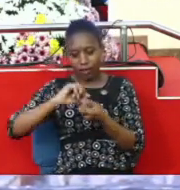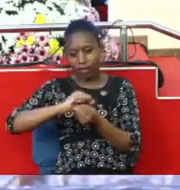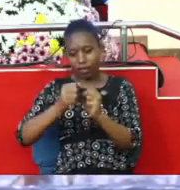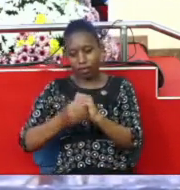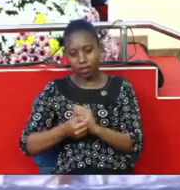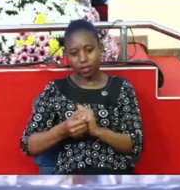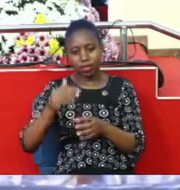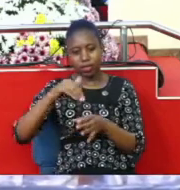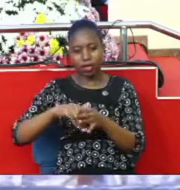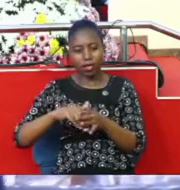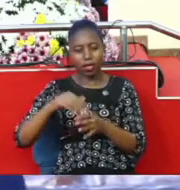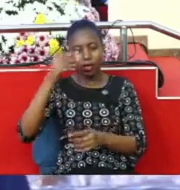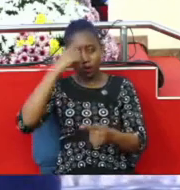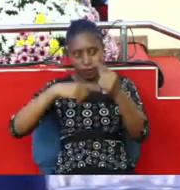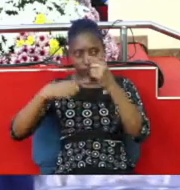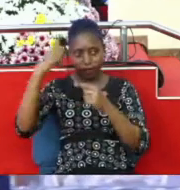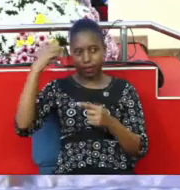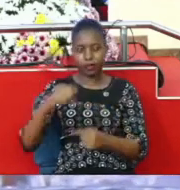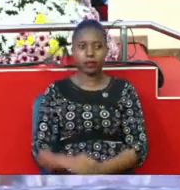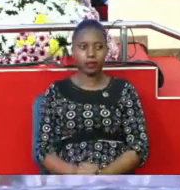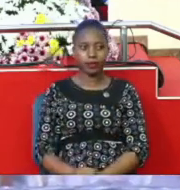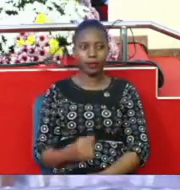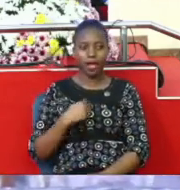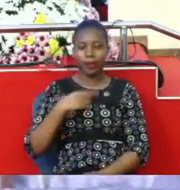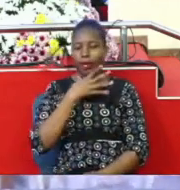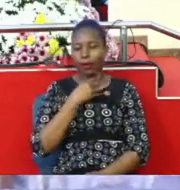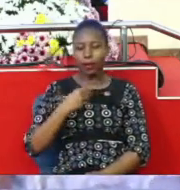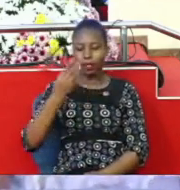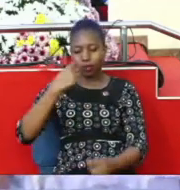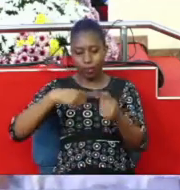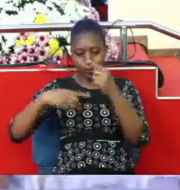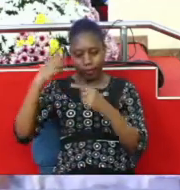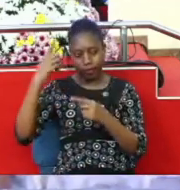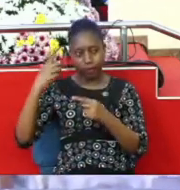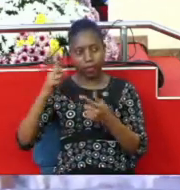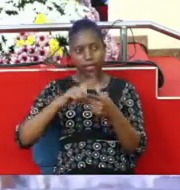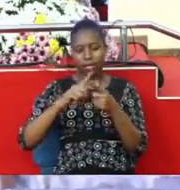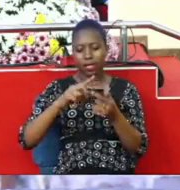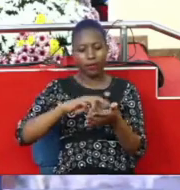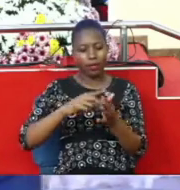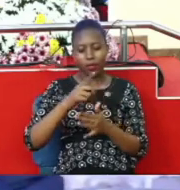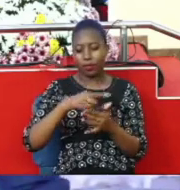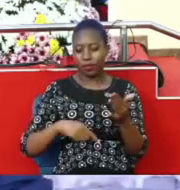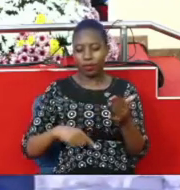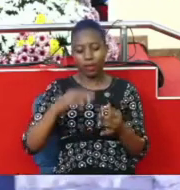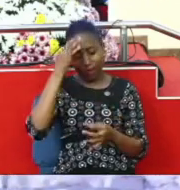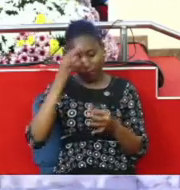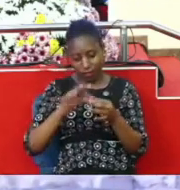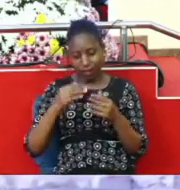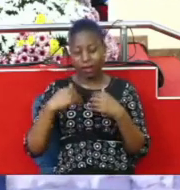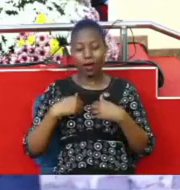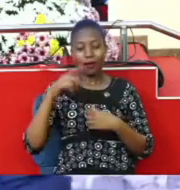the name of the Lord. I want to be victorious. Then I need to have faith in him. Blessed be the name of the